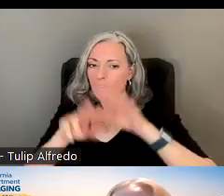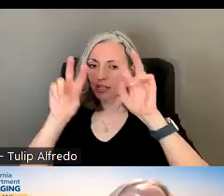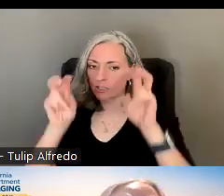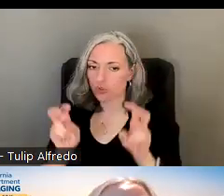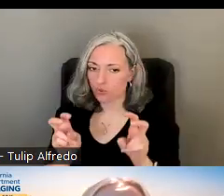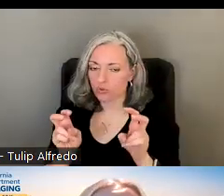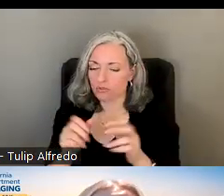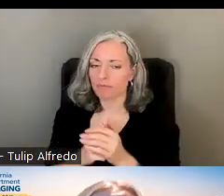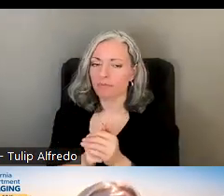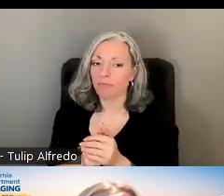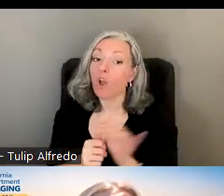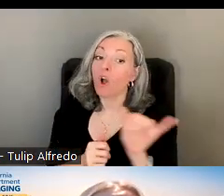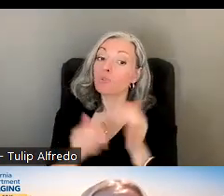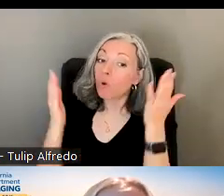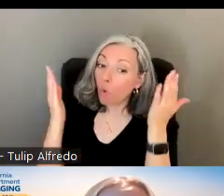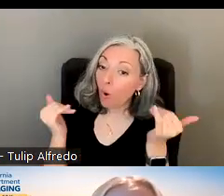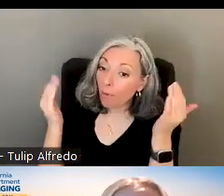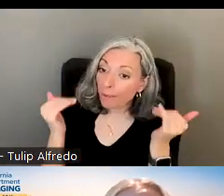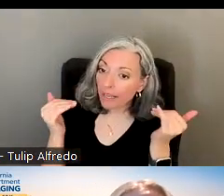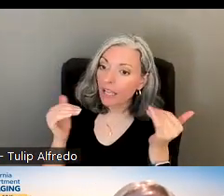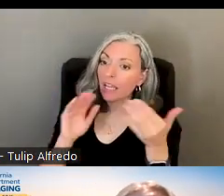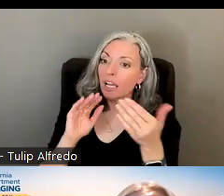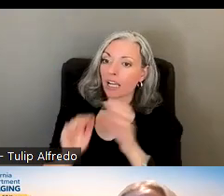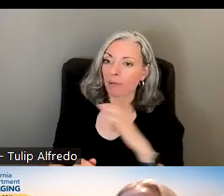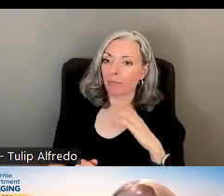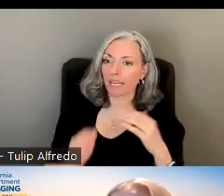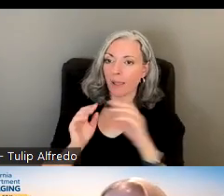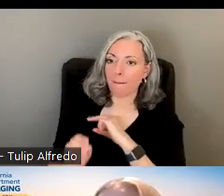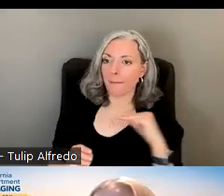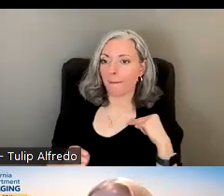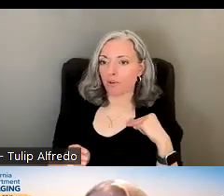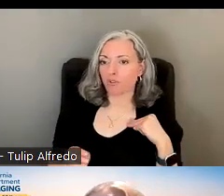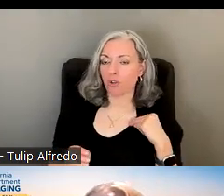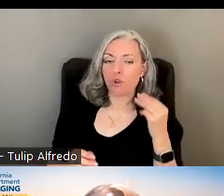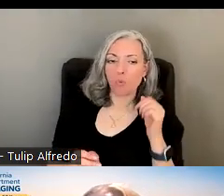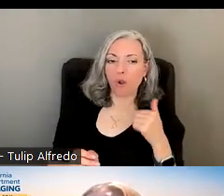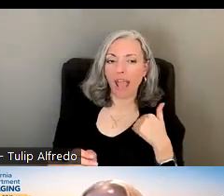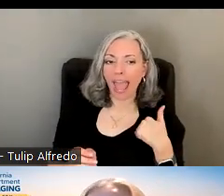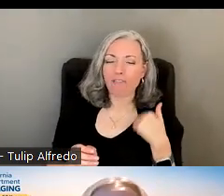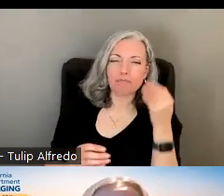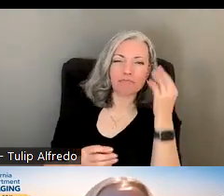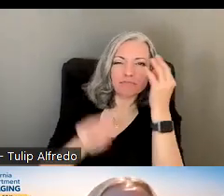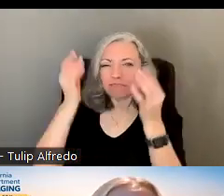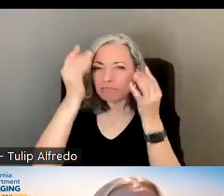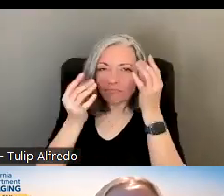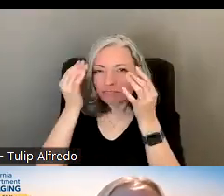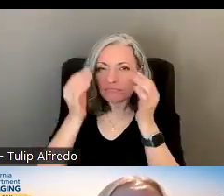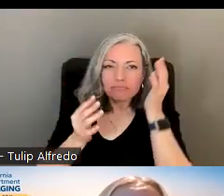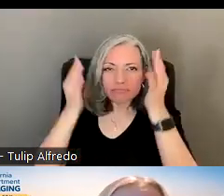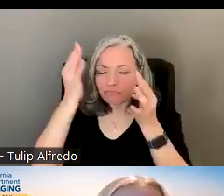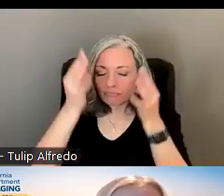statement? We're also hoping that committee members will also engage in a brainstorming discussion where they start to think about, well,